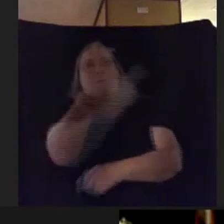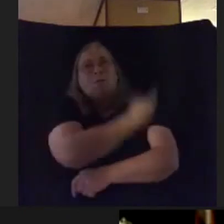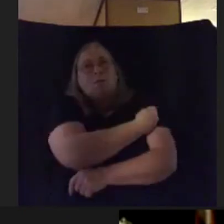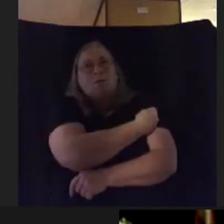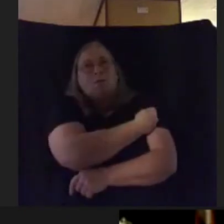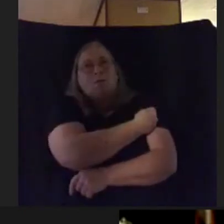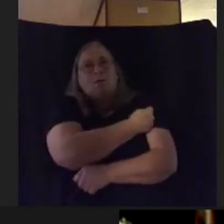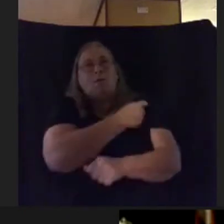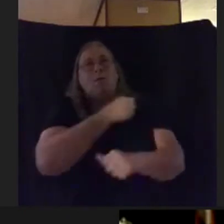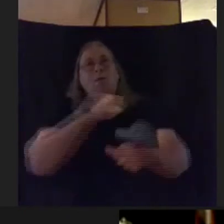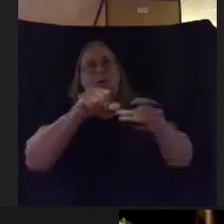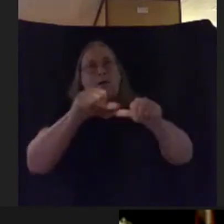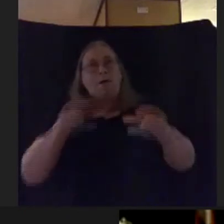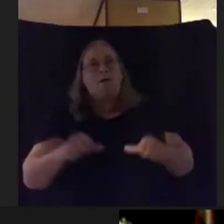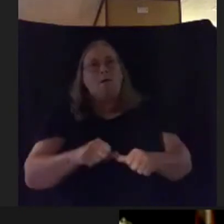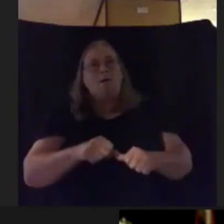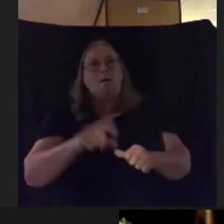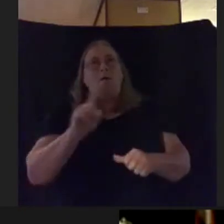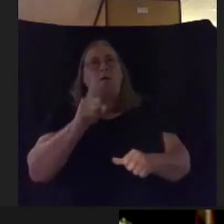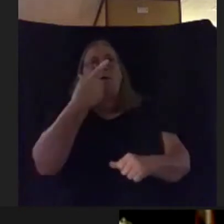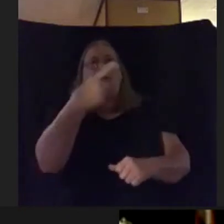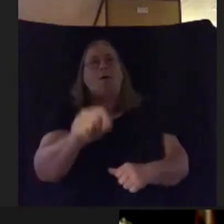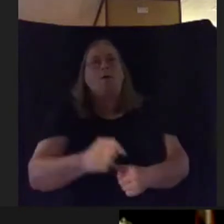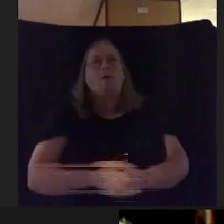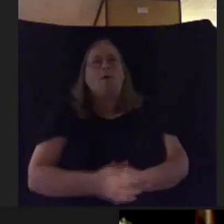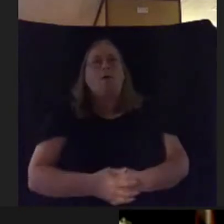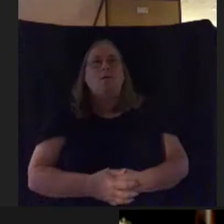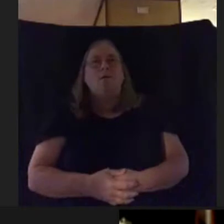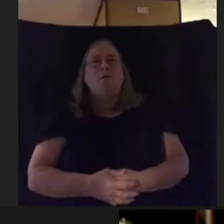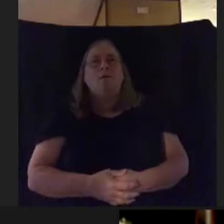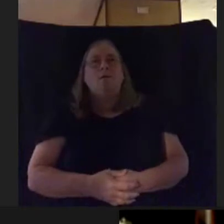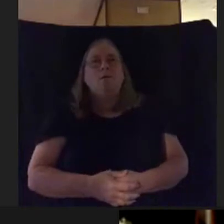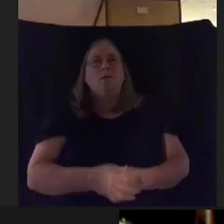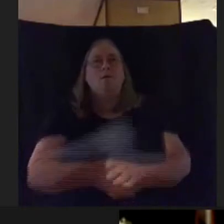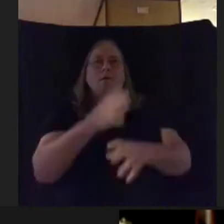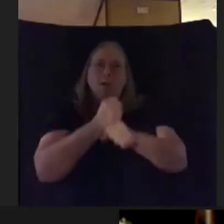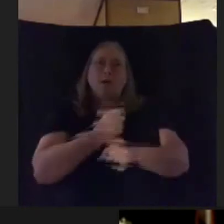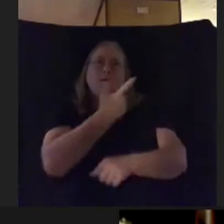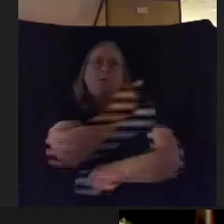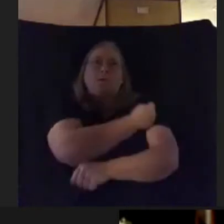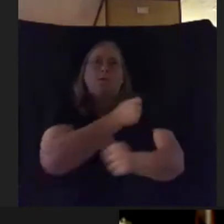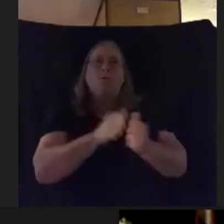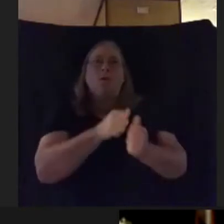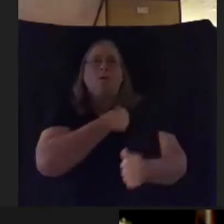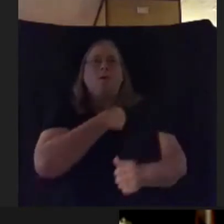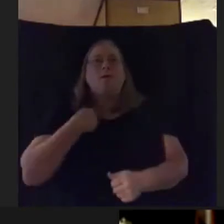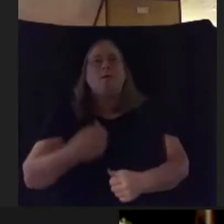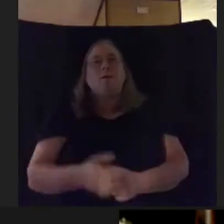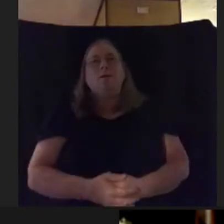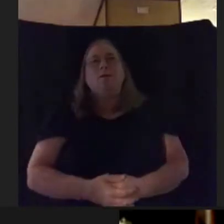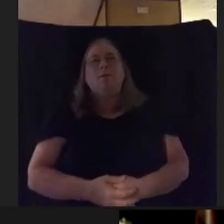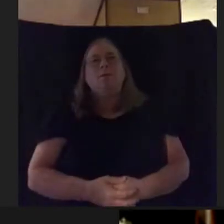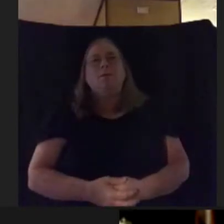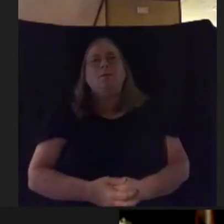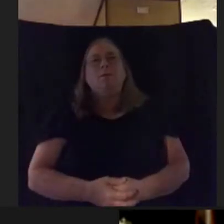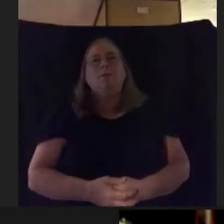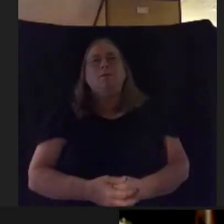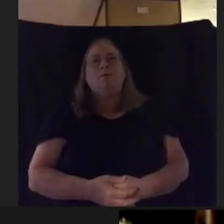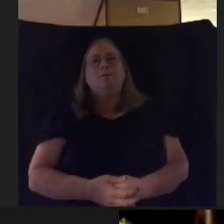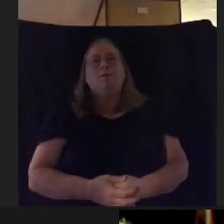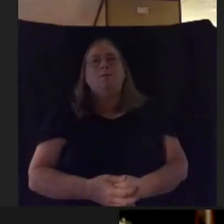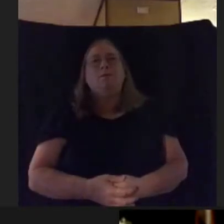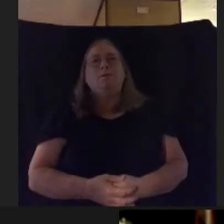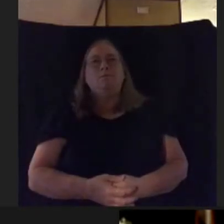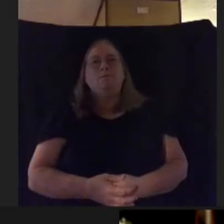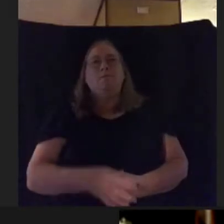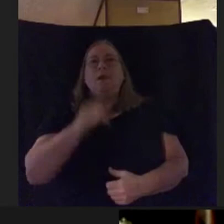site to receive a vaccination with us. So if you make that through the hotline